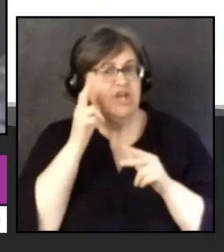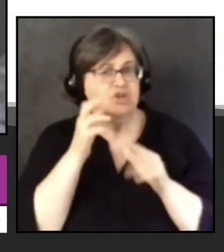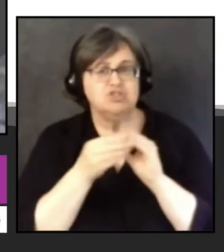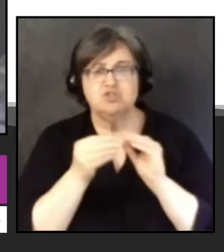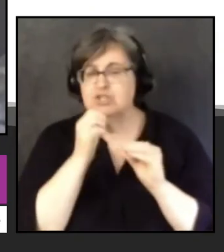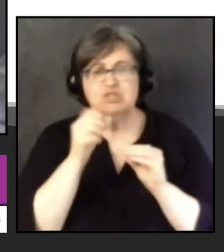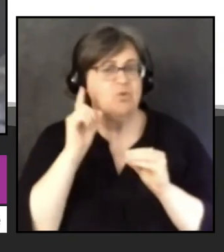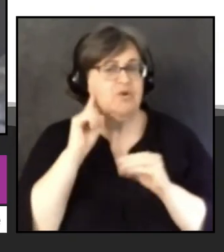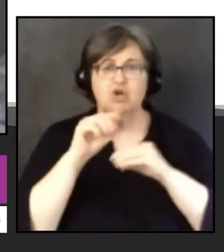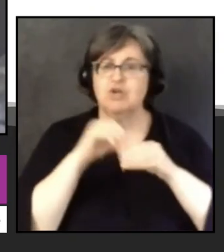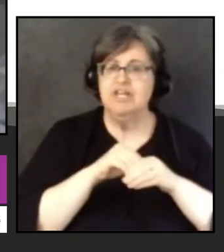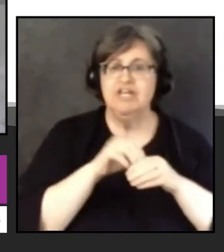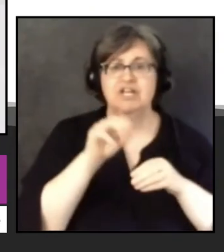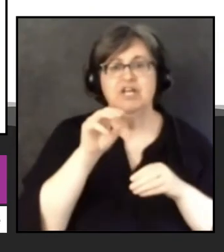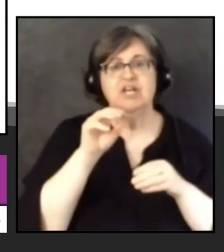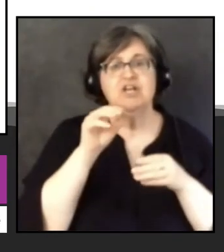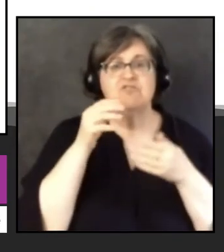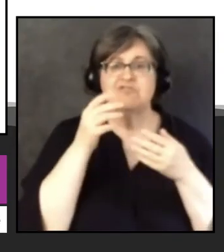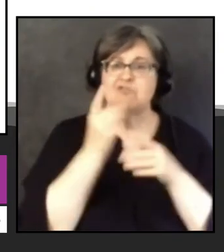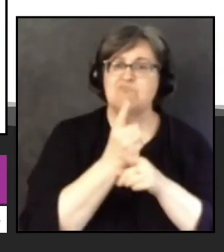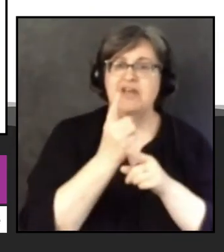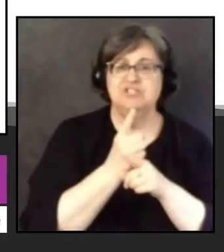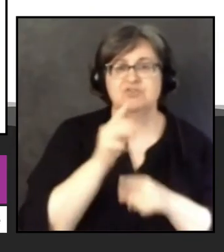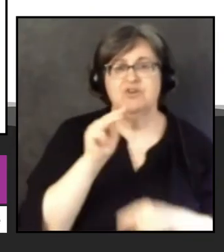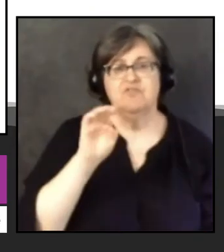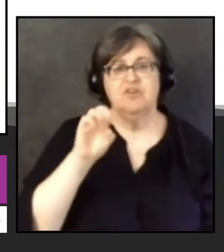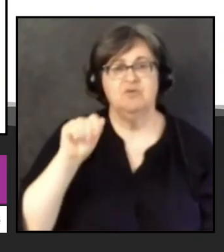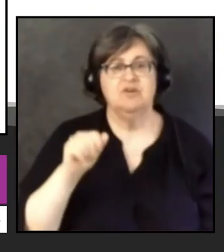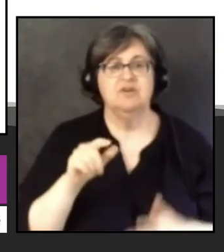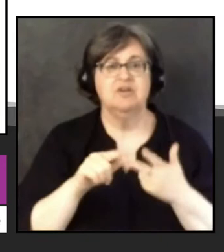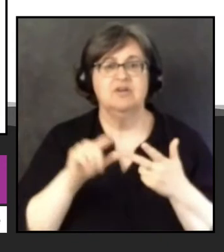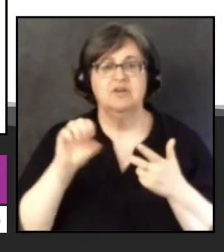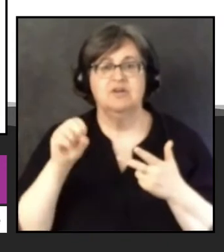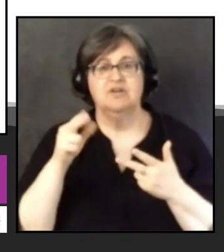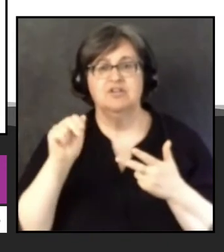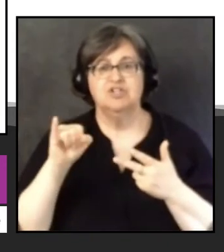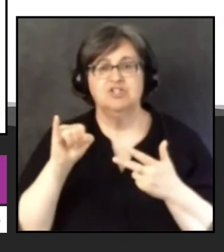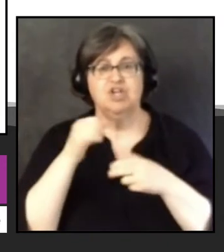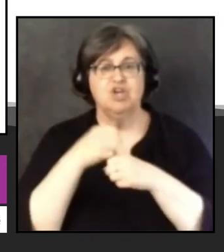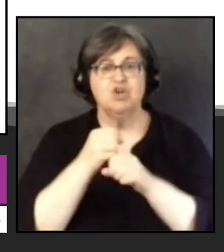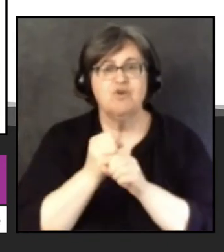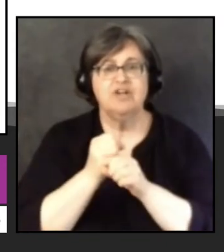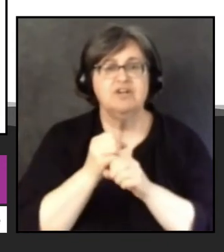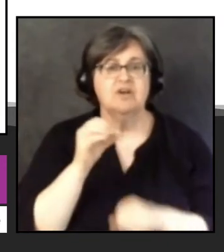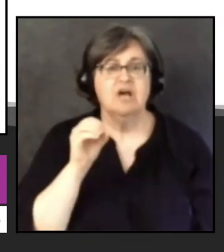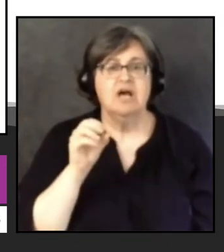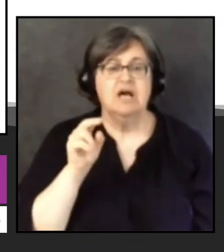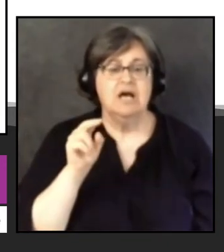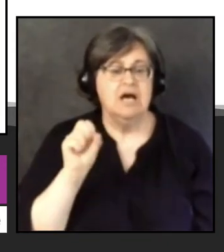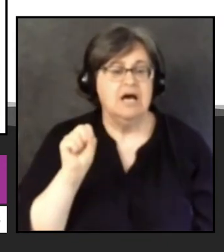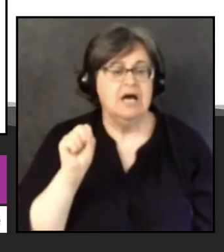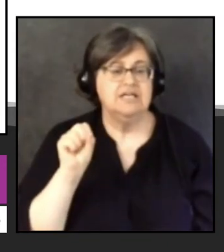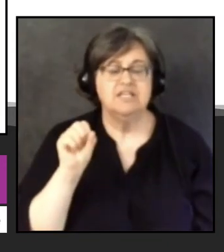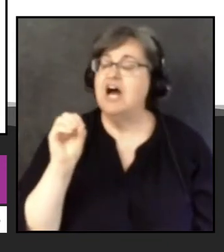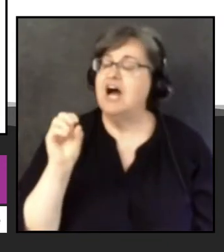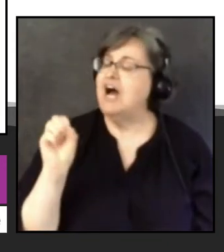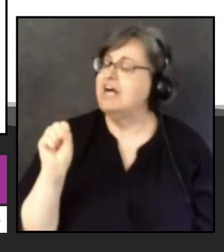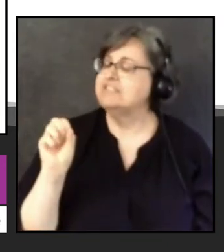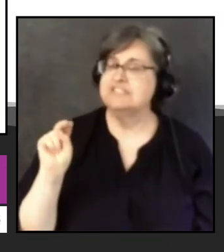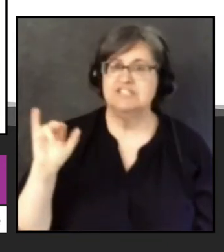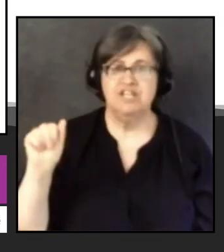mainstream media. And Shari is the creator of Asnia, which is a community education platform that maps the